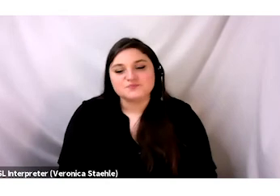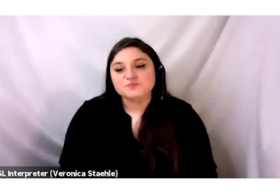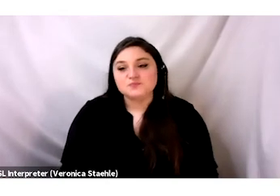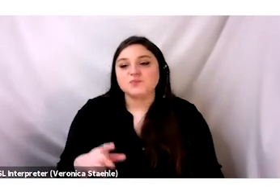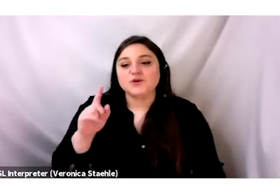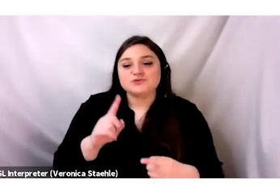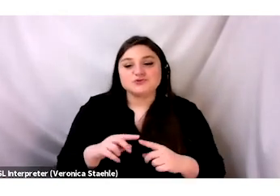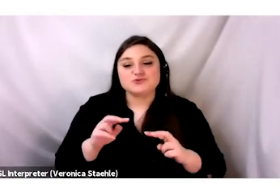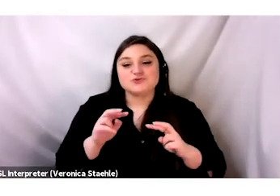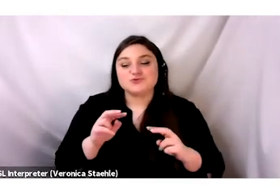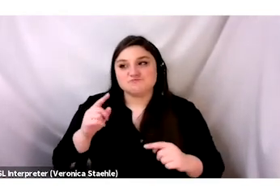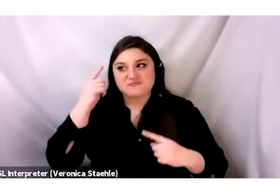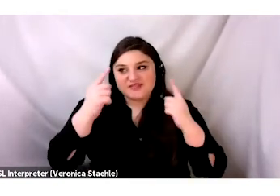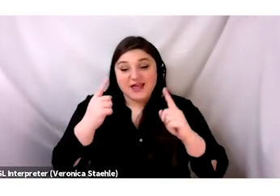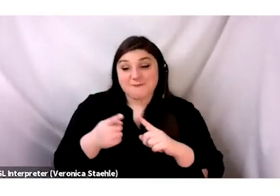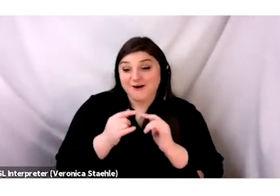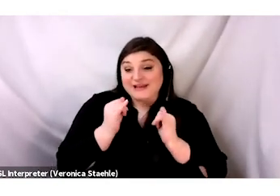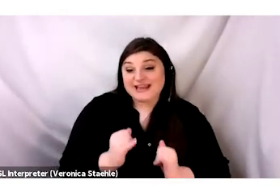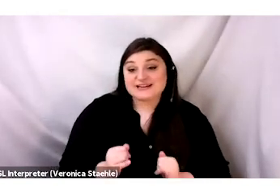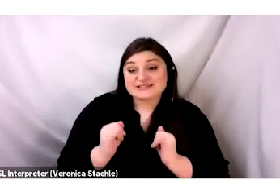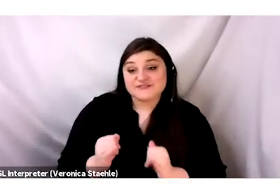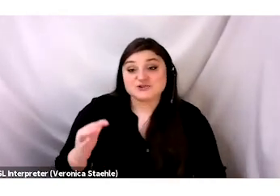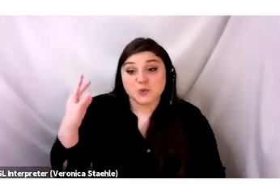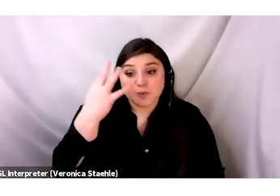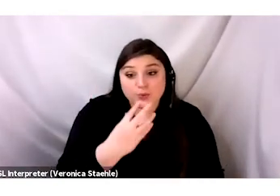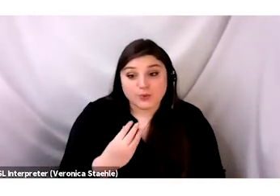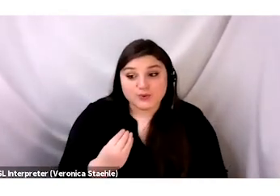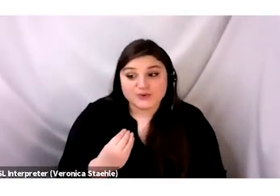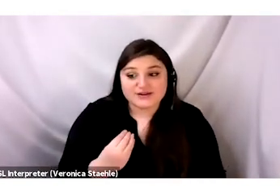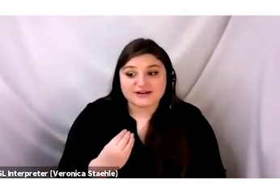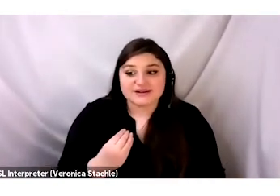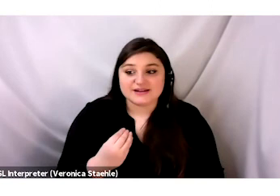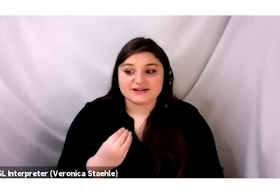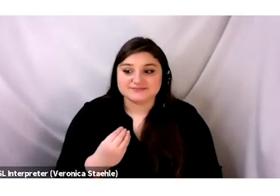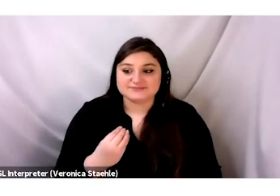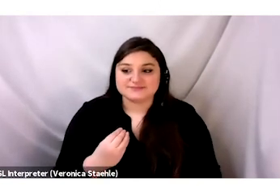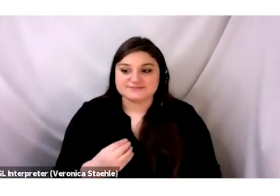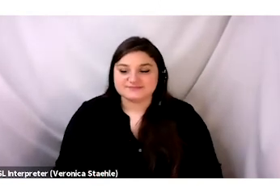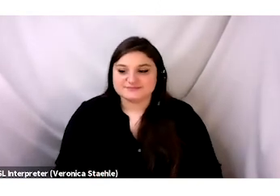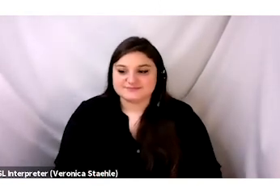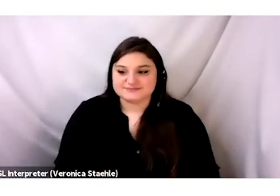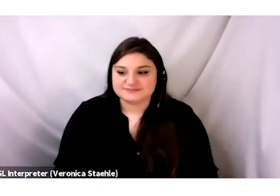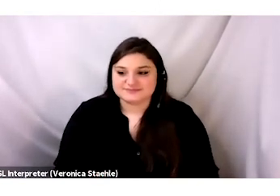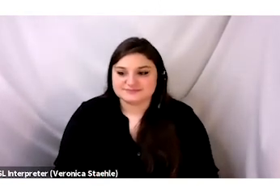To look at the beginning of the question about sort of an individualized notion of beauty, I think it's about